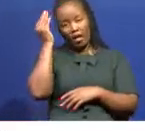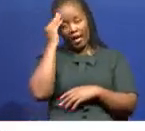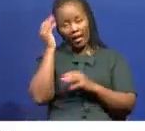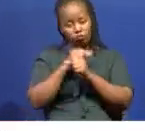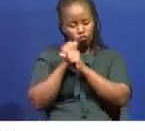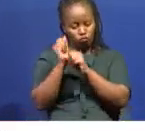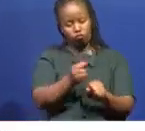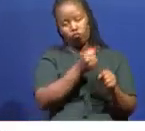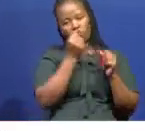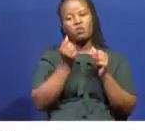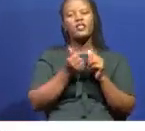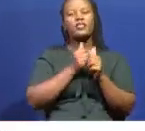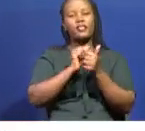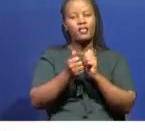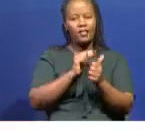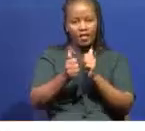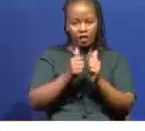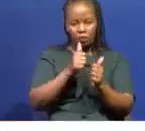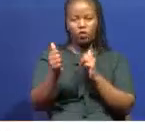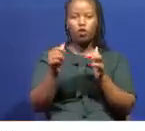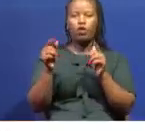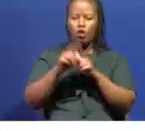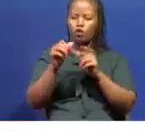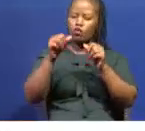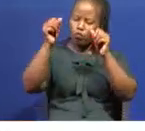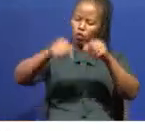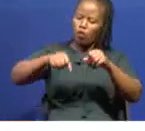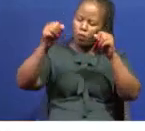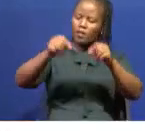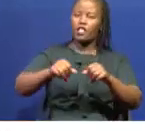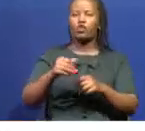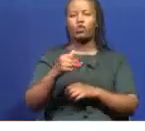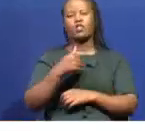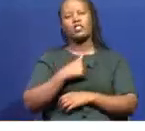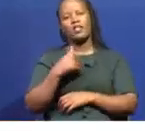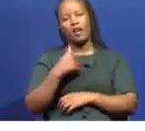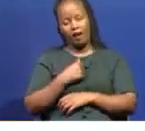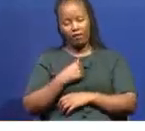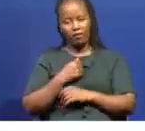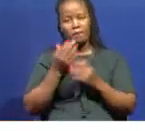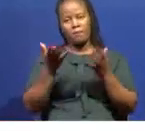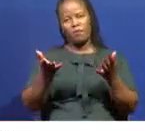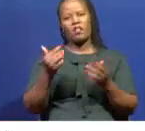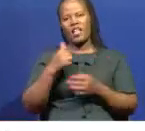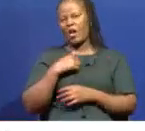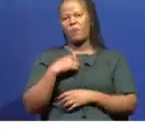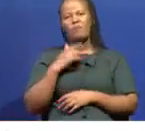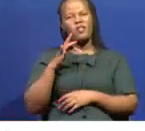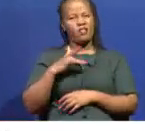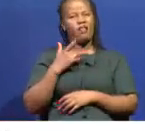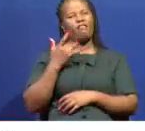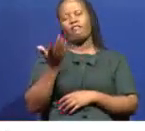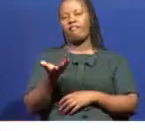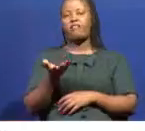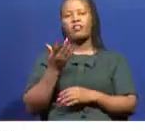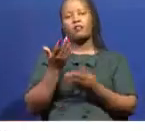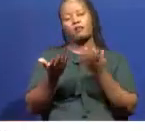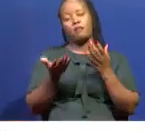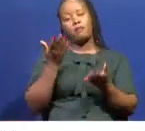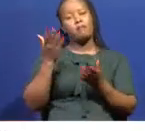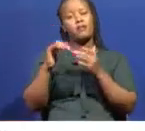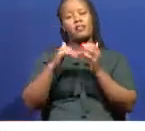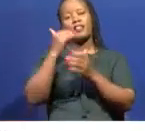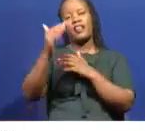And there are so many potential from the junior girl golfers. So I feel in the next 5 years,